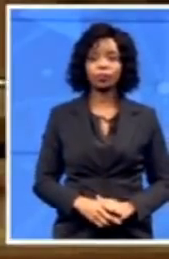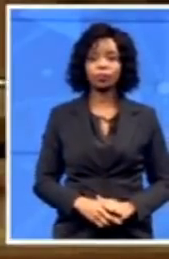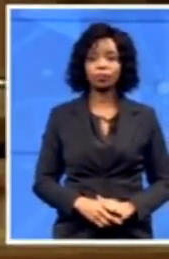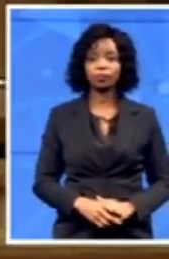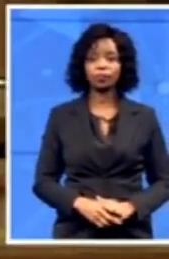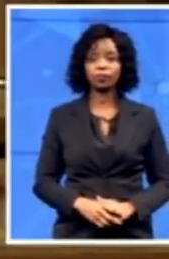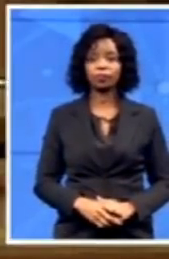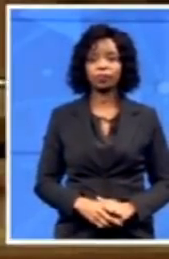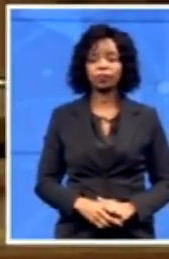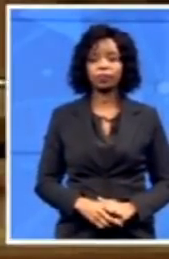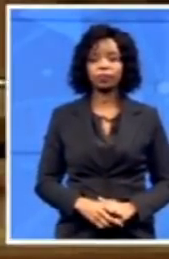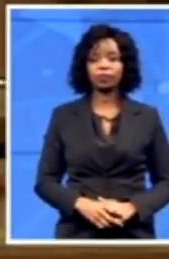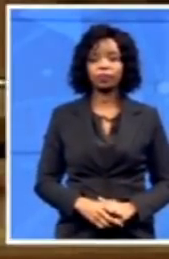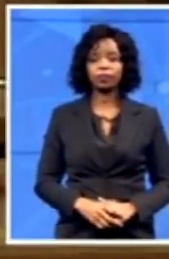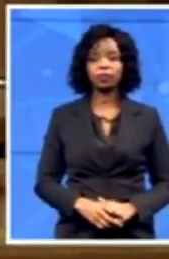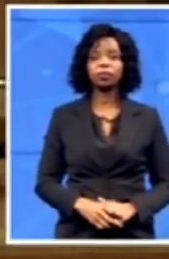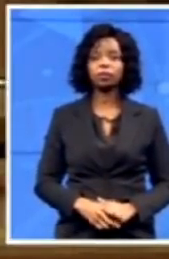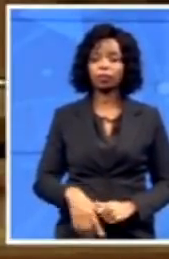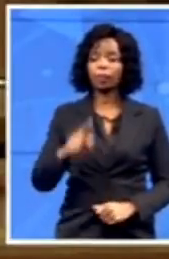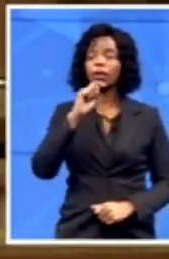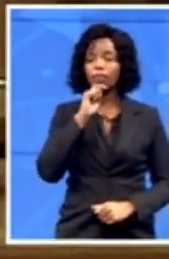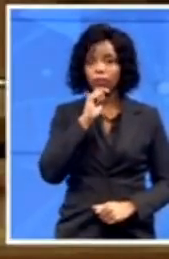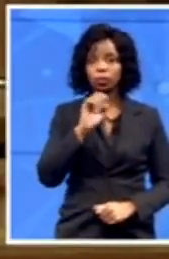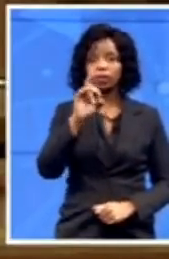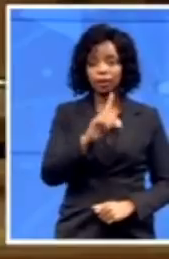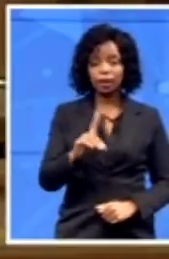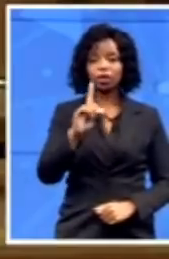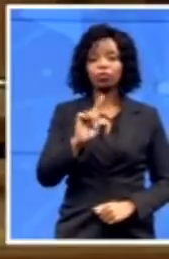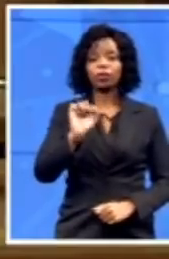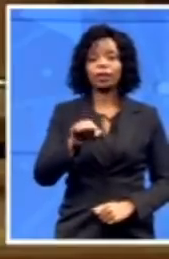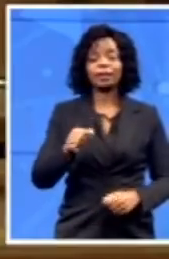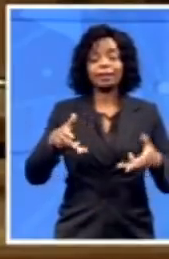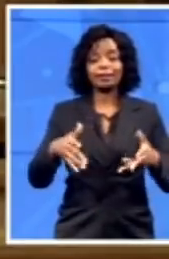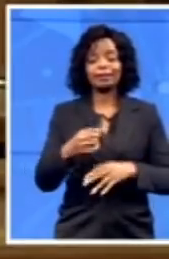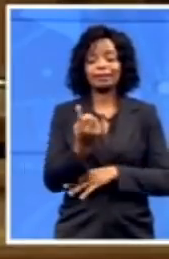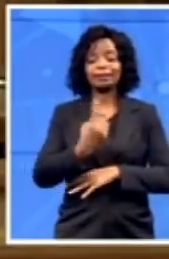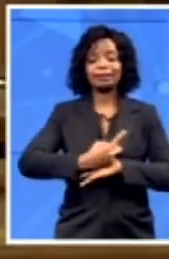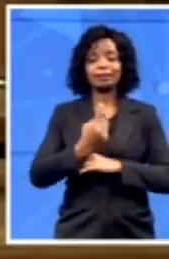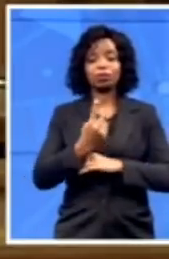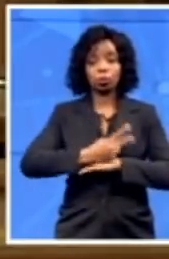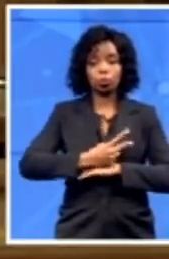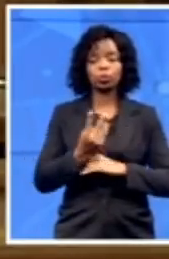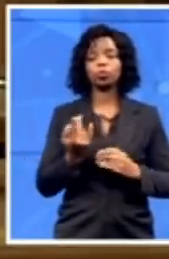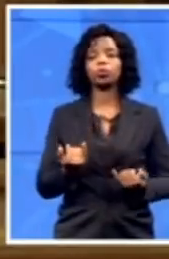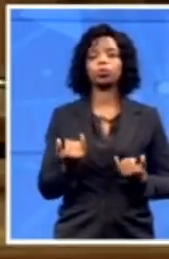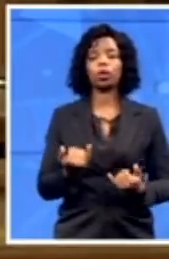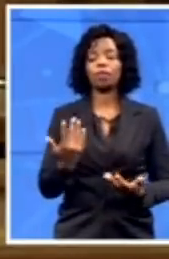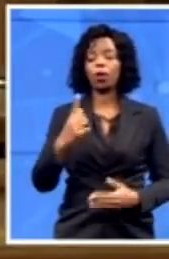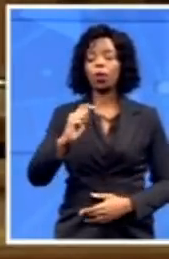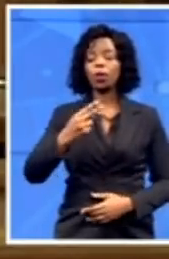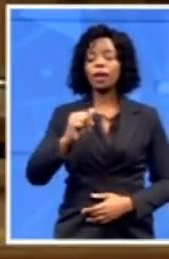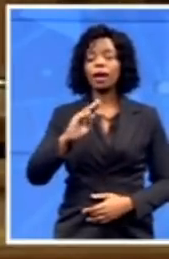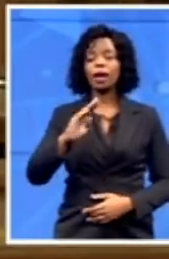Good morning, Desiree. Yes, day two, and it is day two of Thabo Mosia taking the stand once again. He's given quite